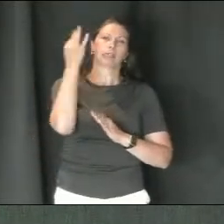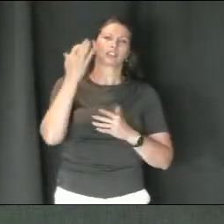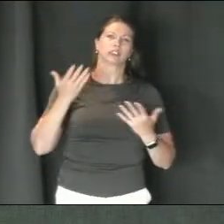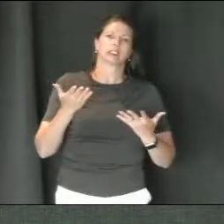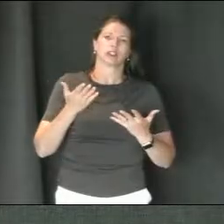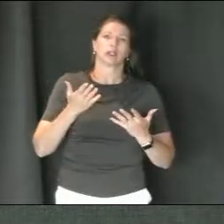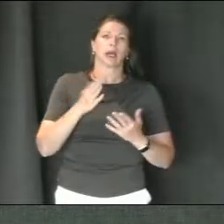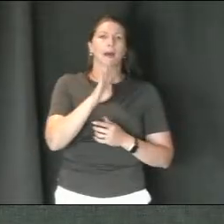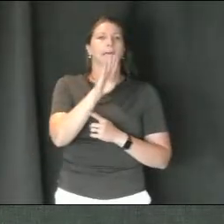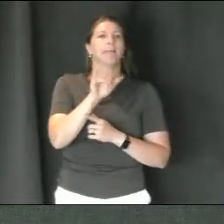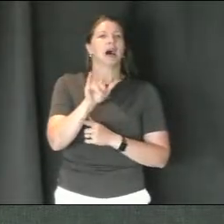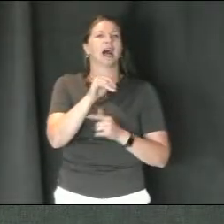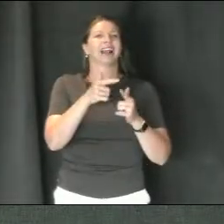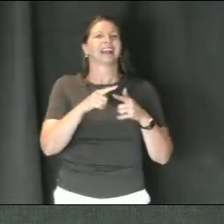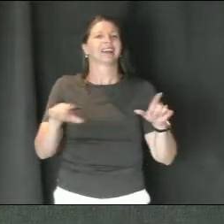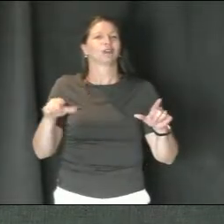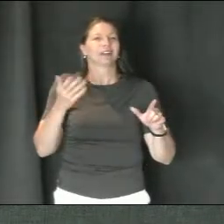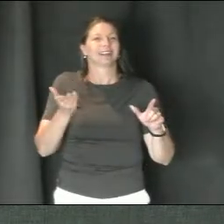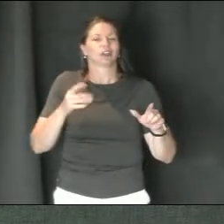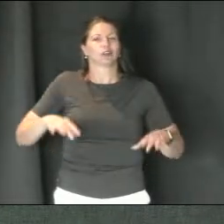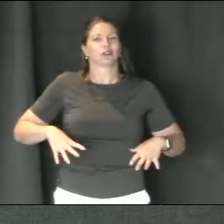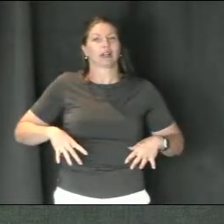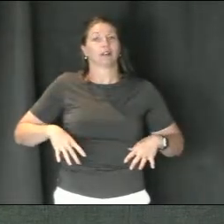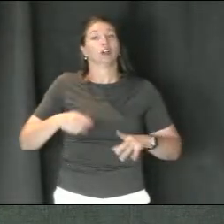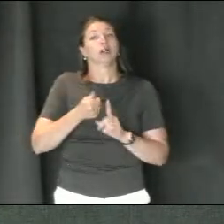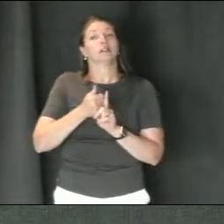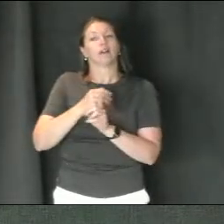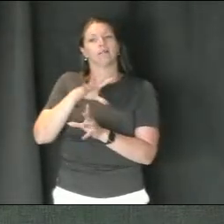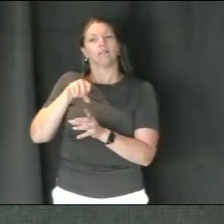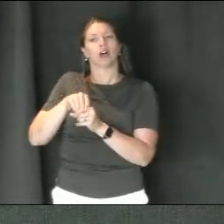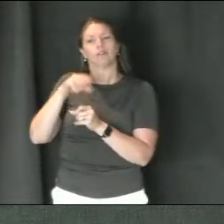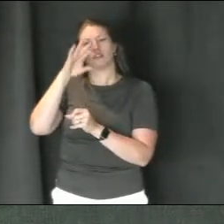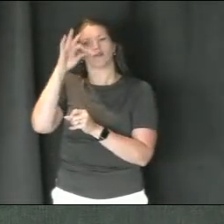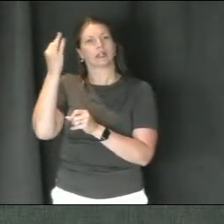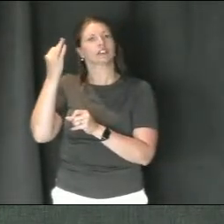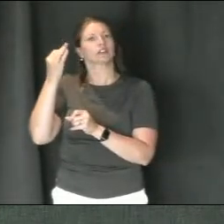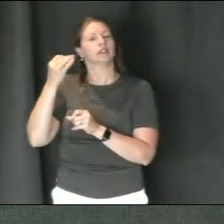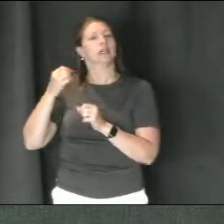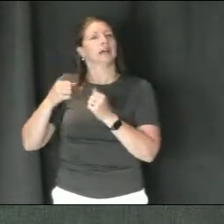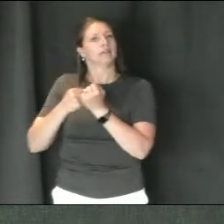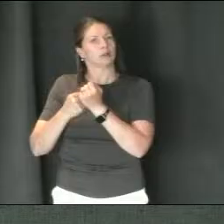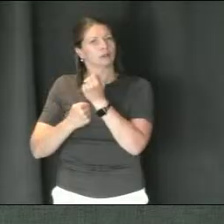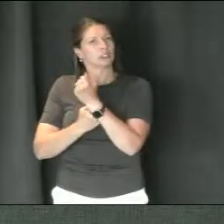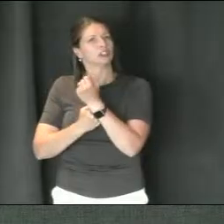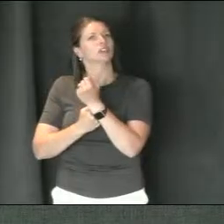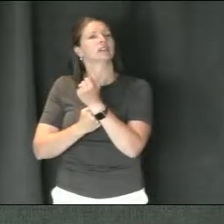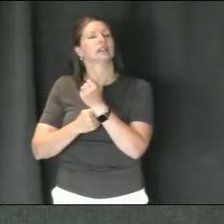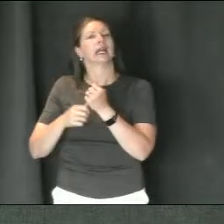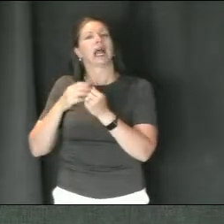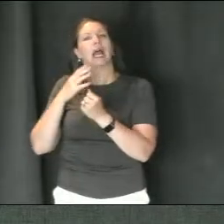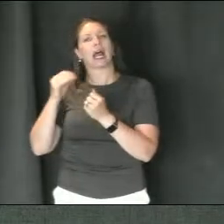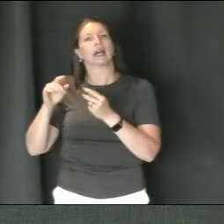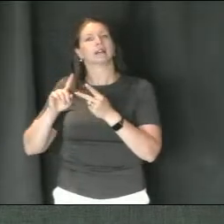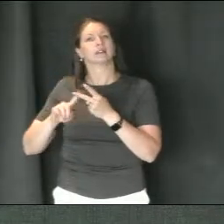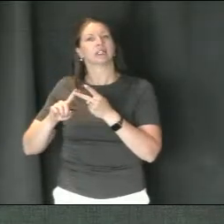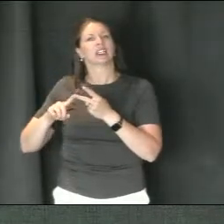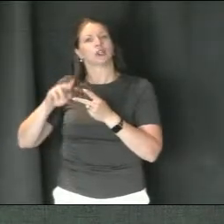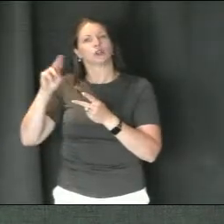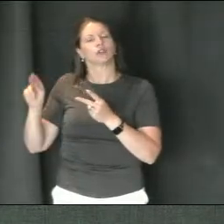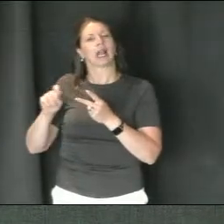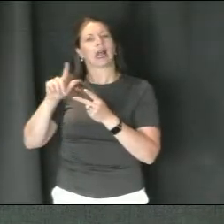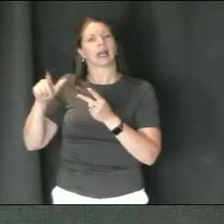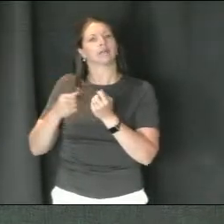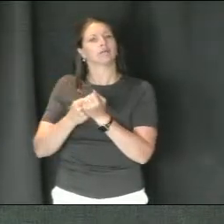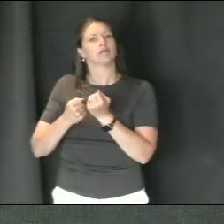was actively involved in the creation of the Association Francophone de Saint-Jean and also became involved with the Fédération de Francophones de Terre-Neuve et